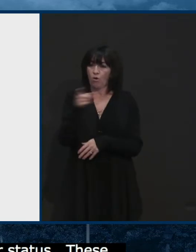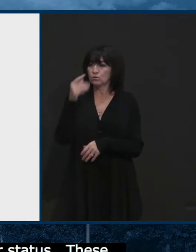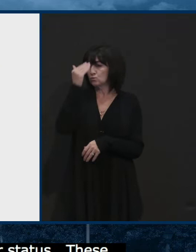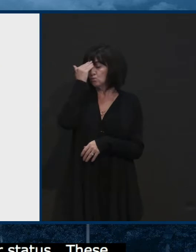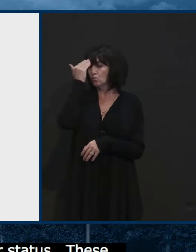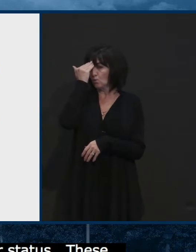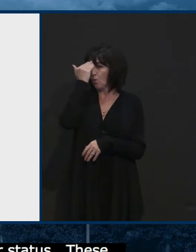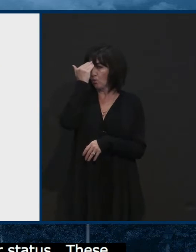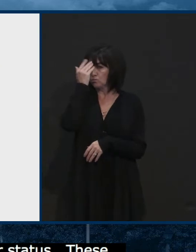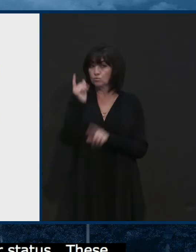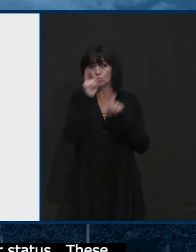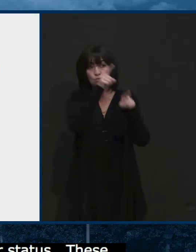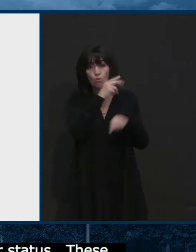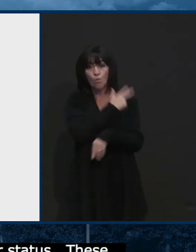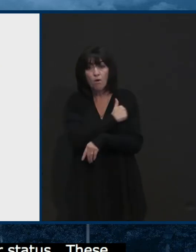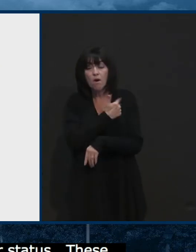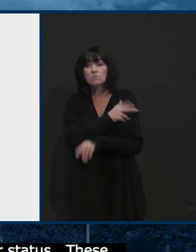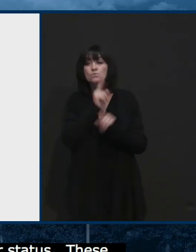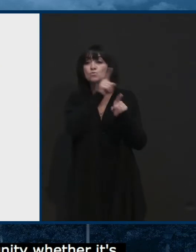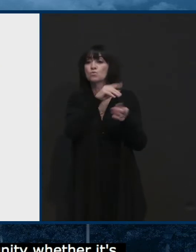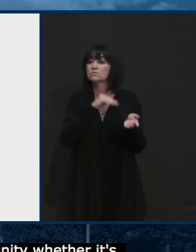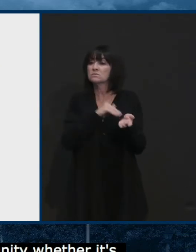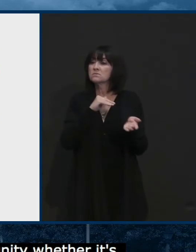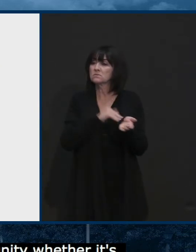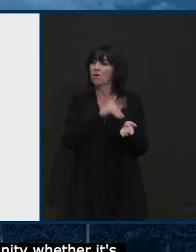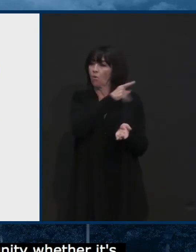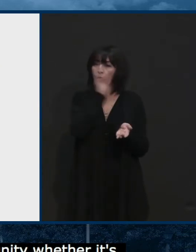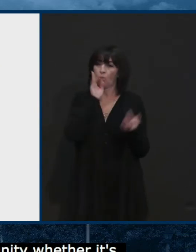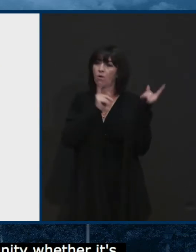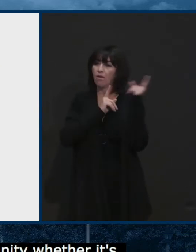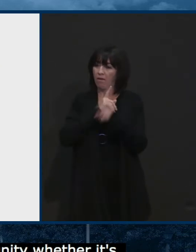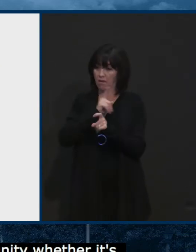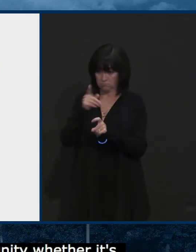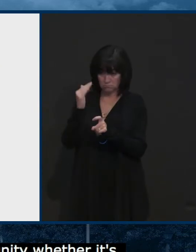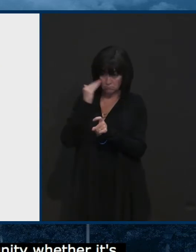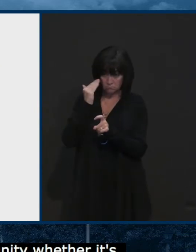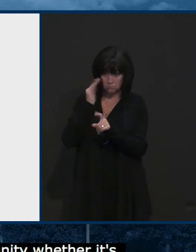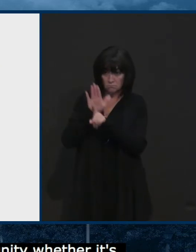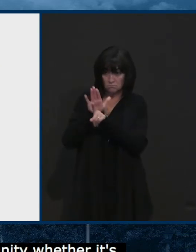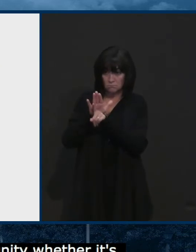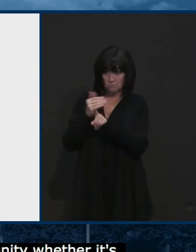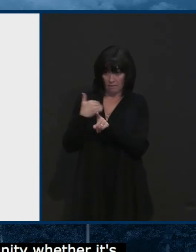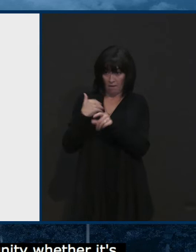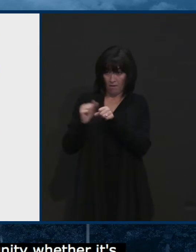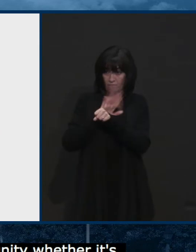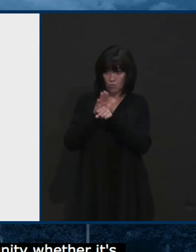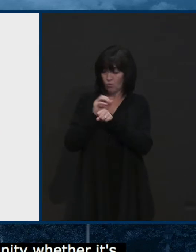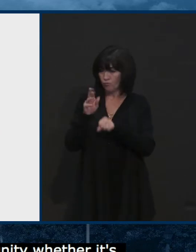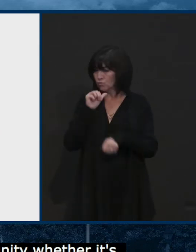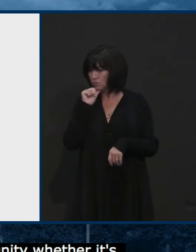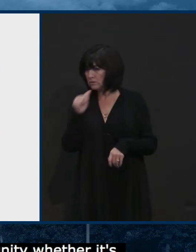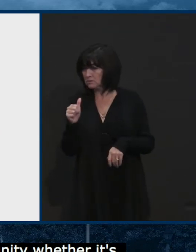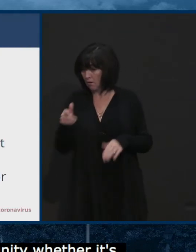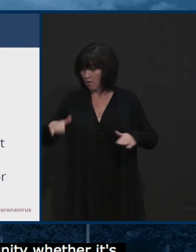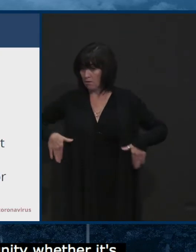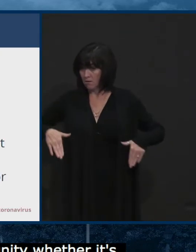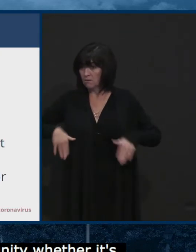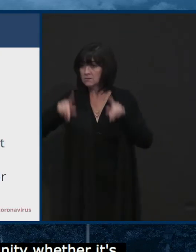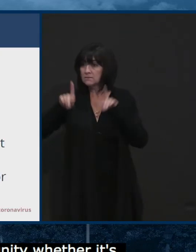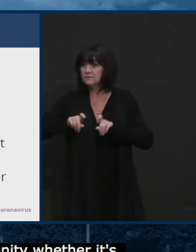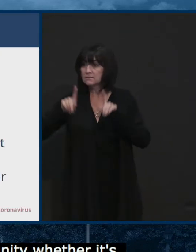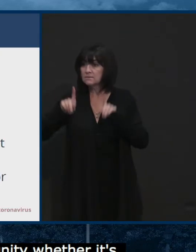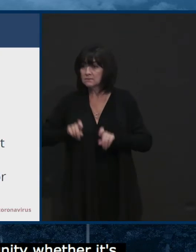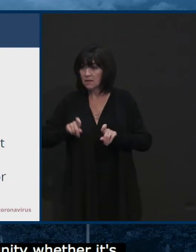healthcare systems that we work with. So a lot of information is at de.gov/get-tested. Last slide I have is